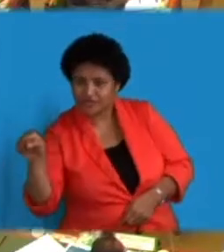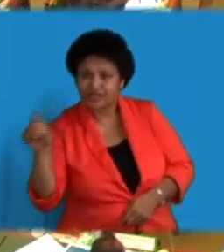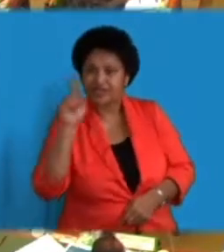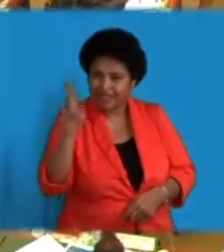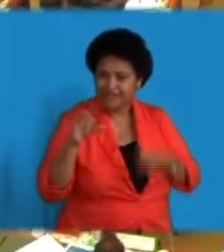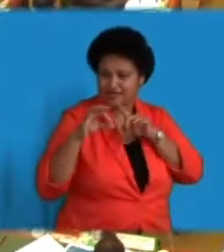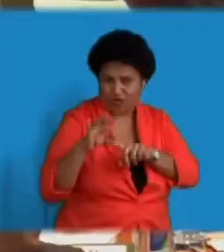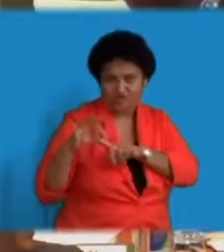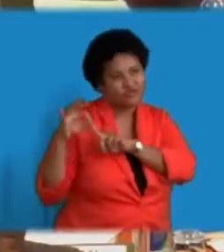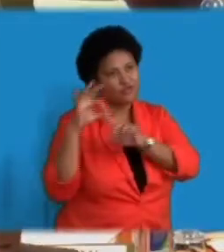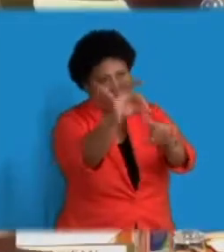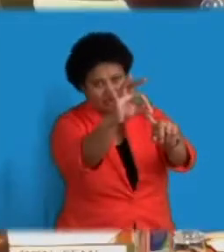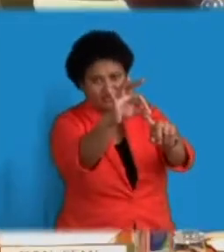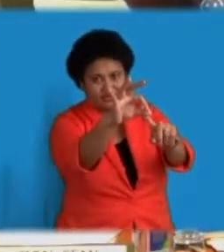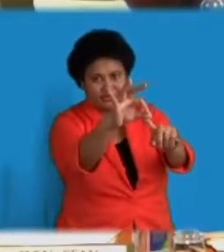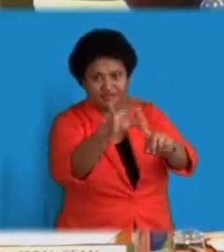answer.